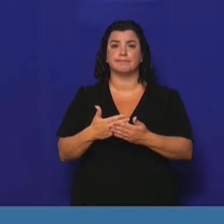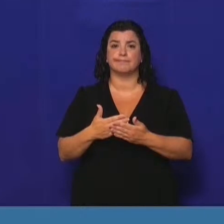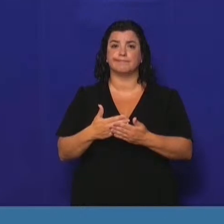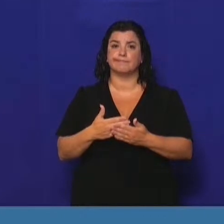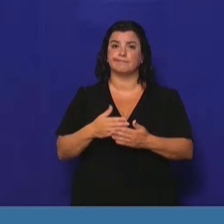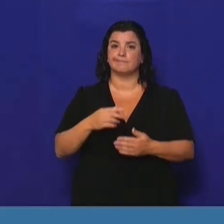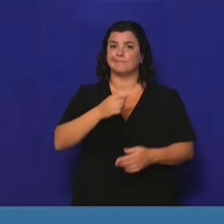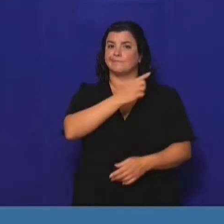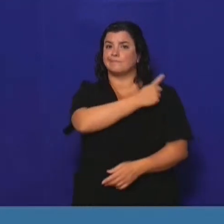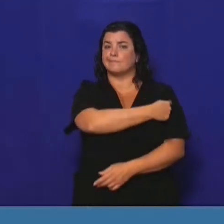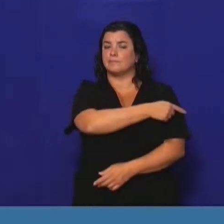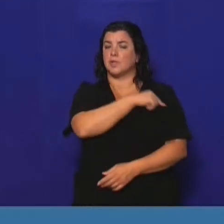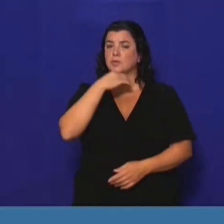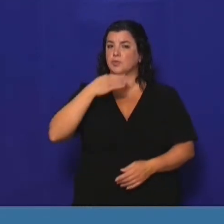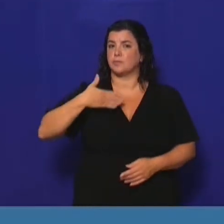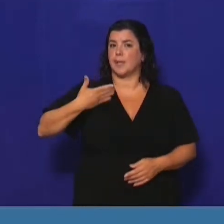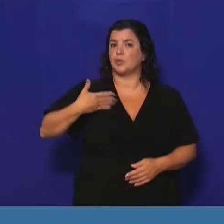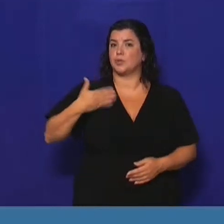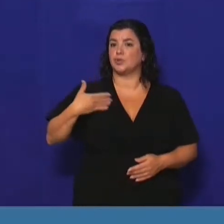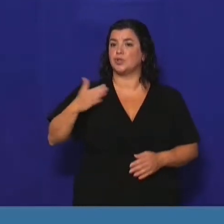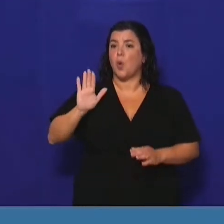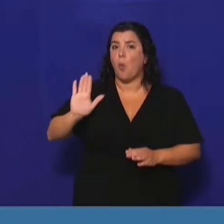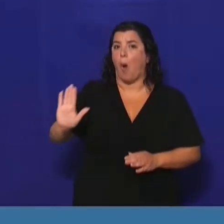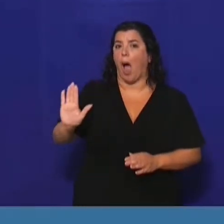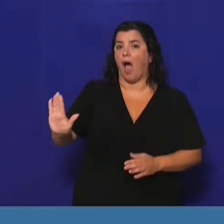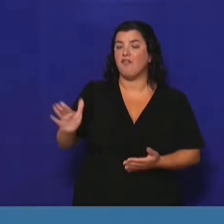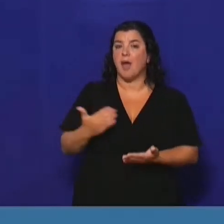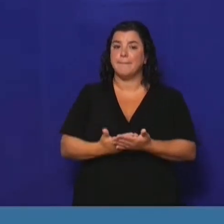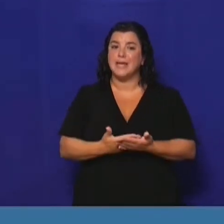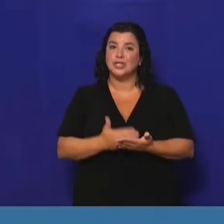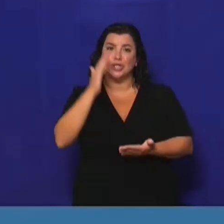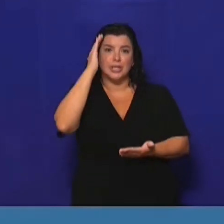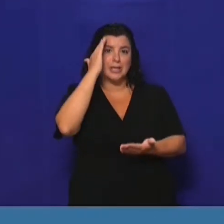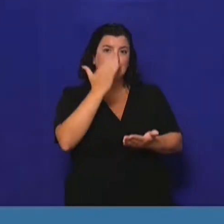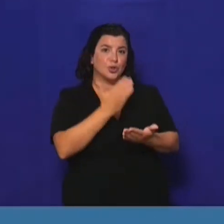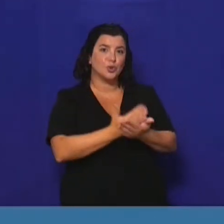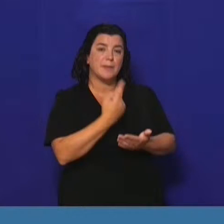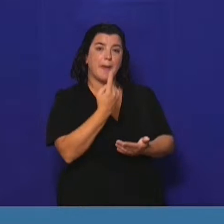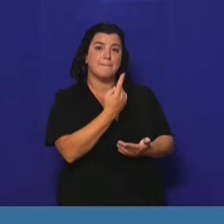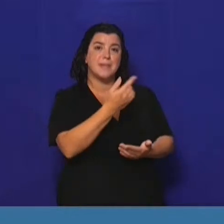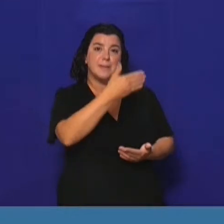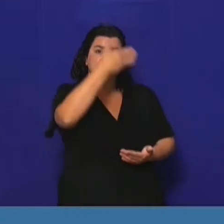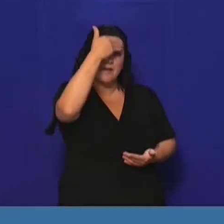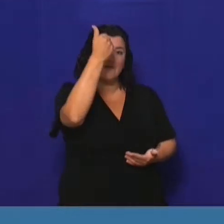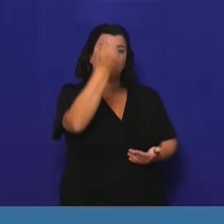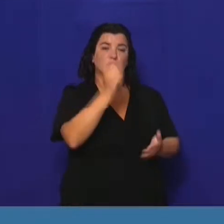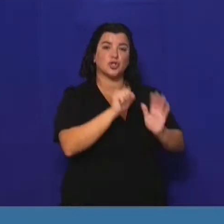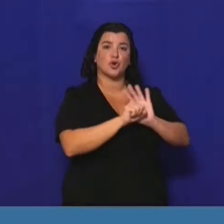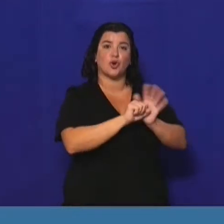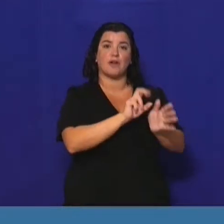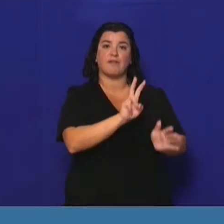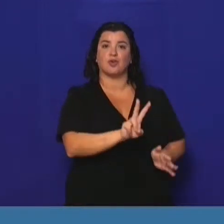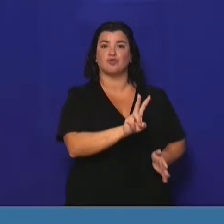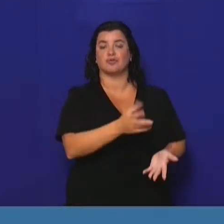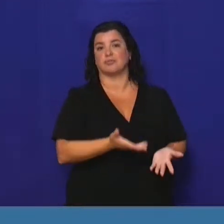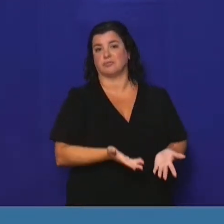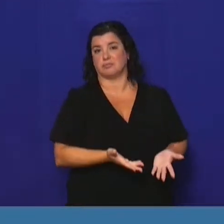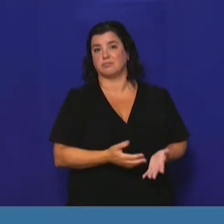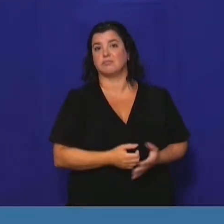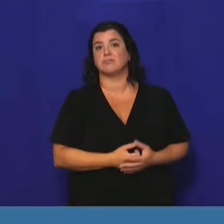l-aħħar mistoqsija jekk jogħġbok il-numru ta' każijiet ġodda qed ikun konsistenti bejn wieħed u ieħor u